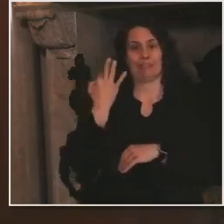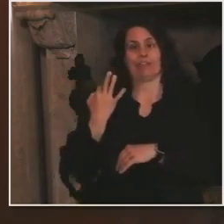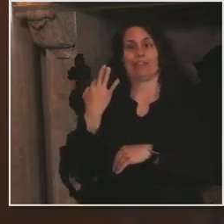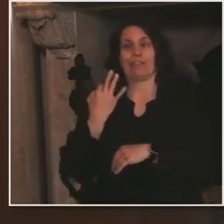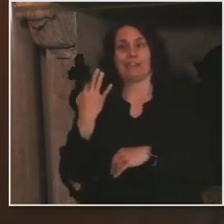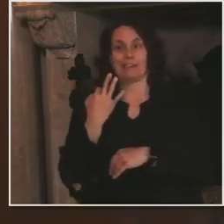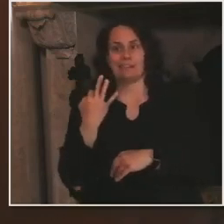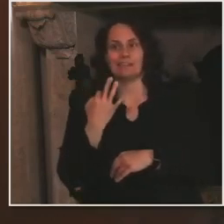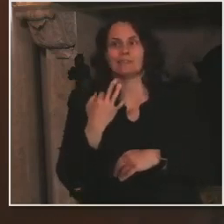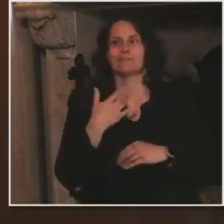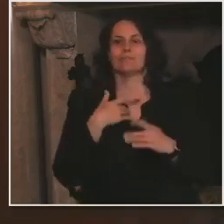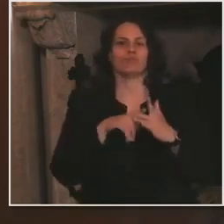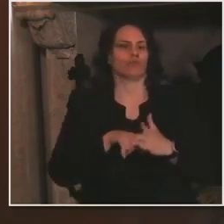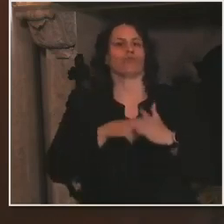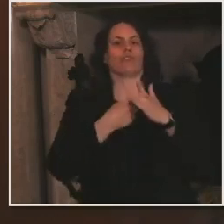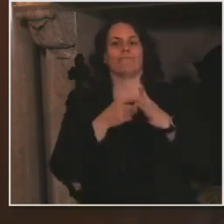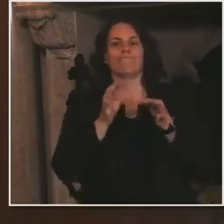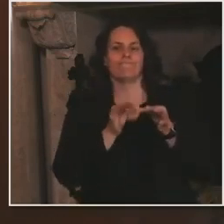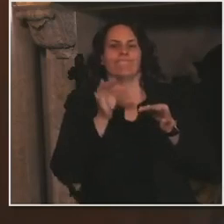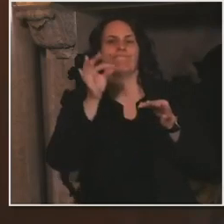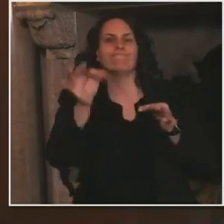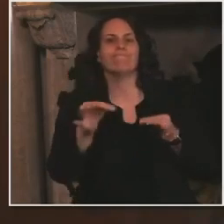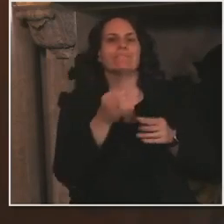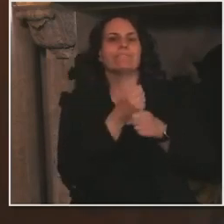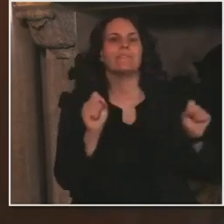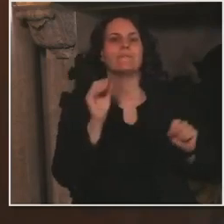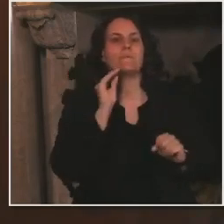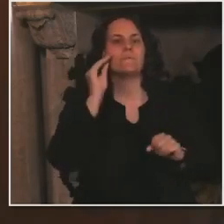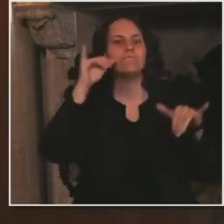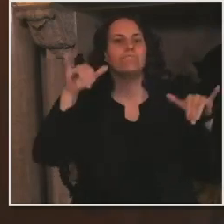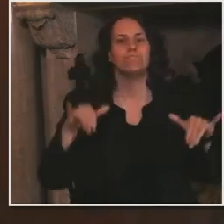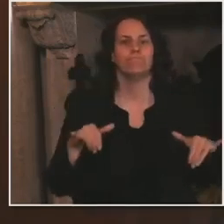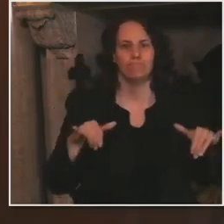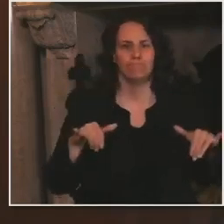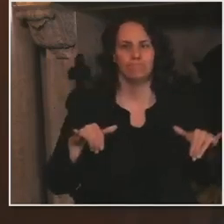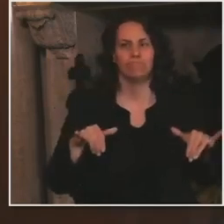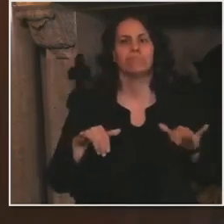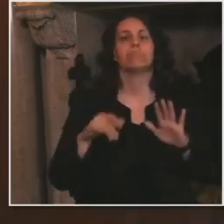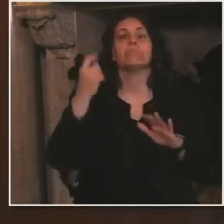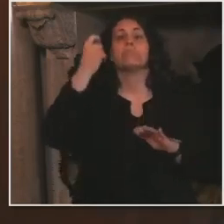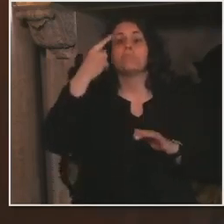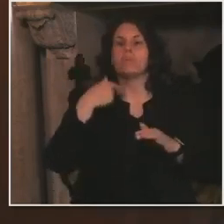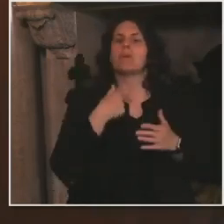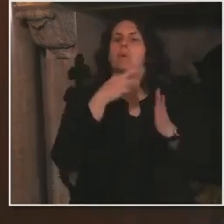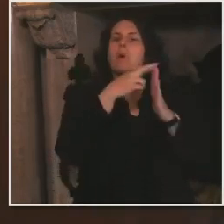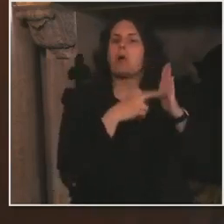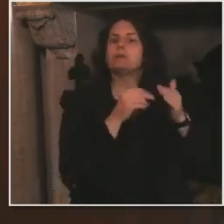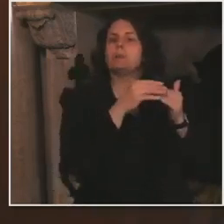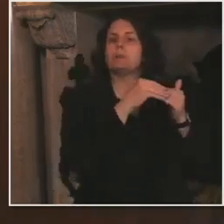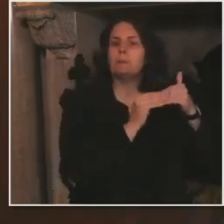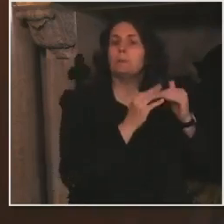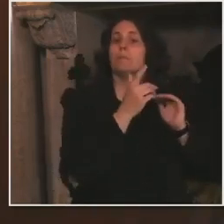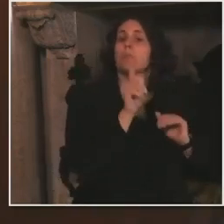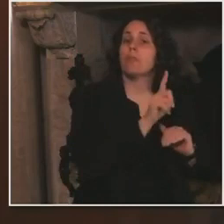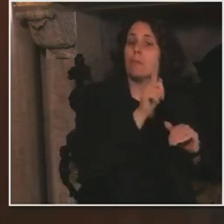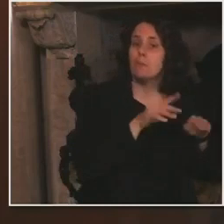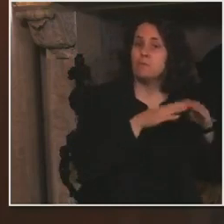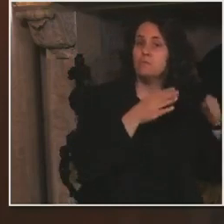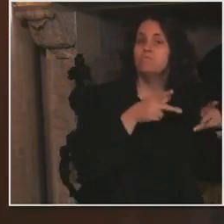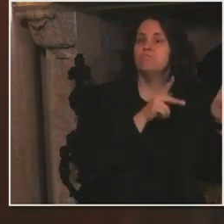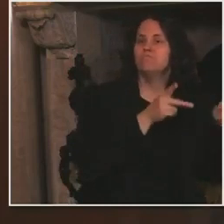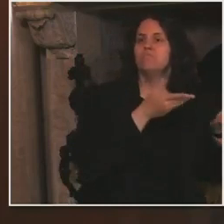which allows public libraries and arts and crafts stores to offer curbside pickup and allowed golf courses to open back up